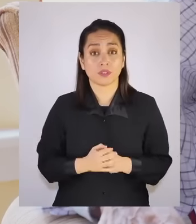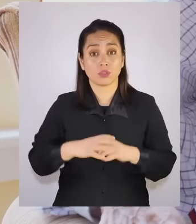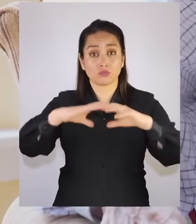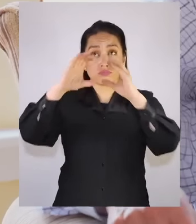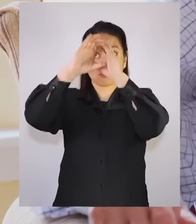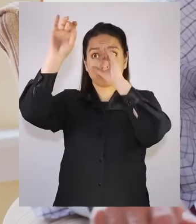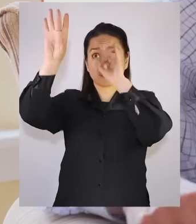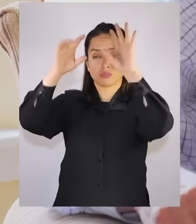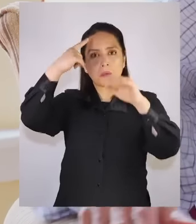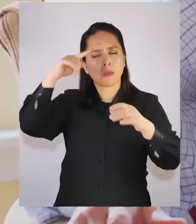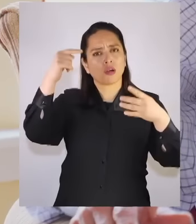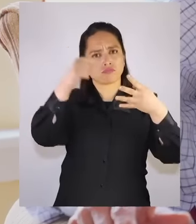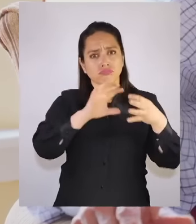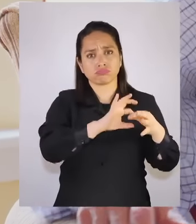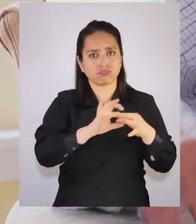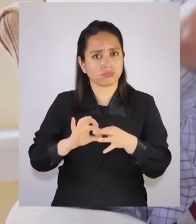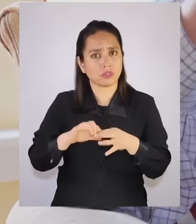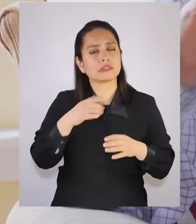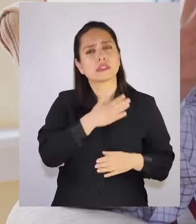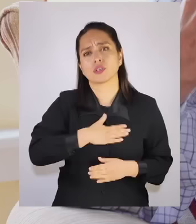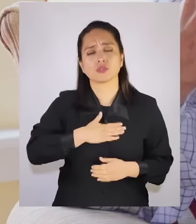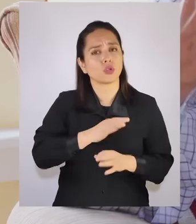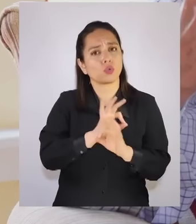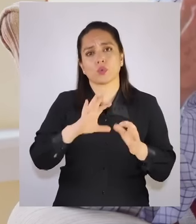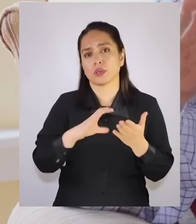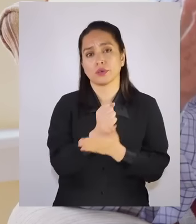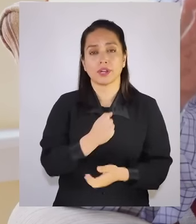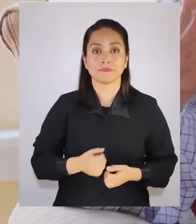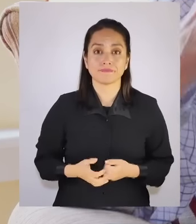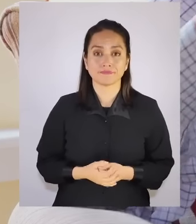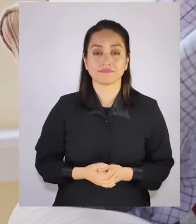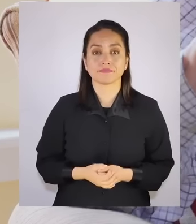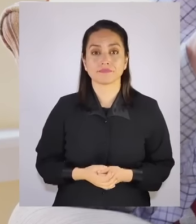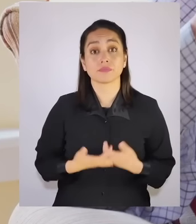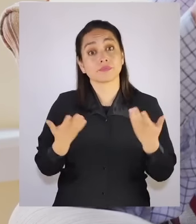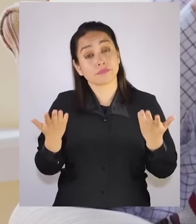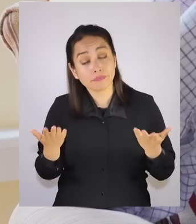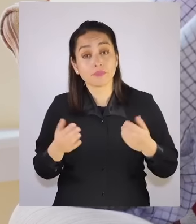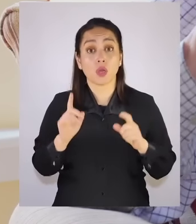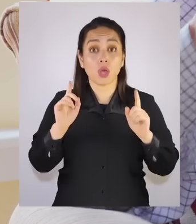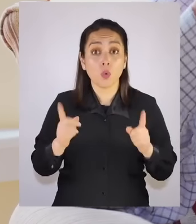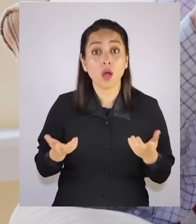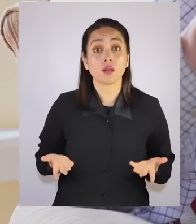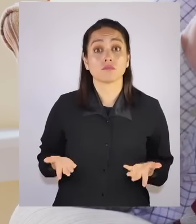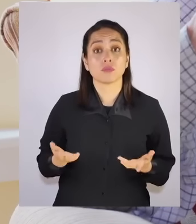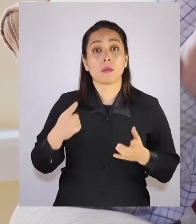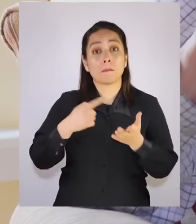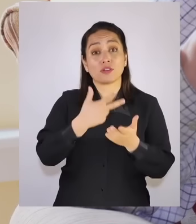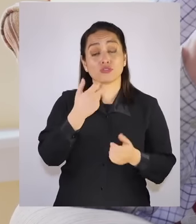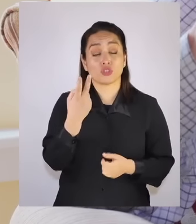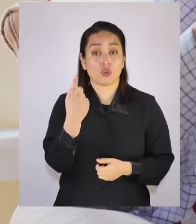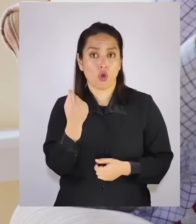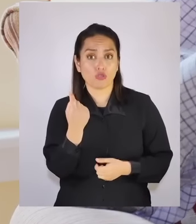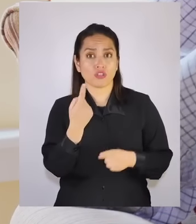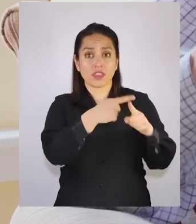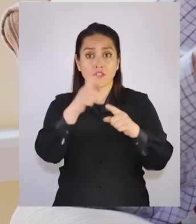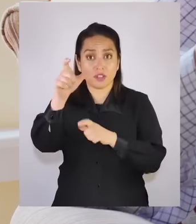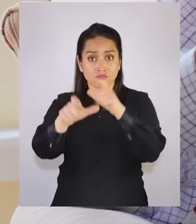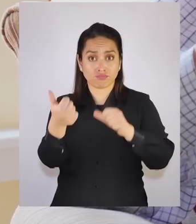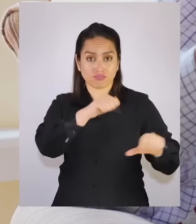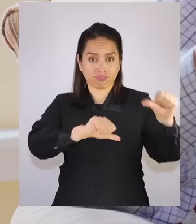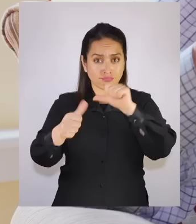observatory, but for various reasons it had never come to fruition. However, in late 1811,